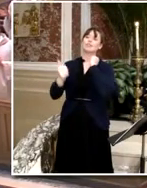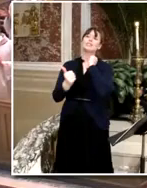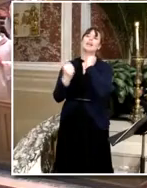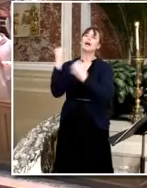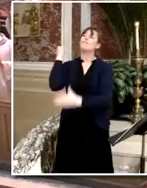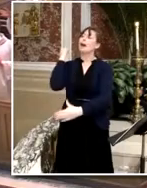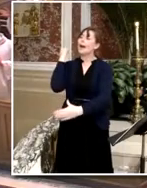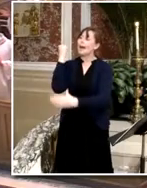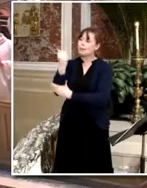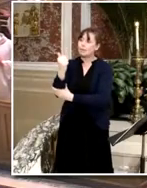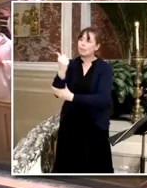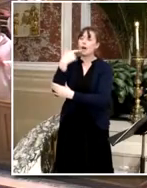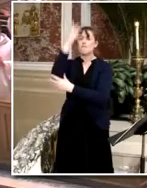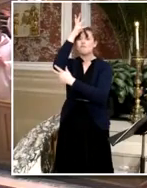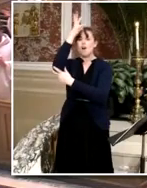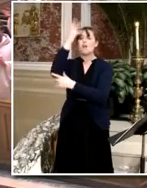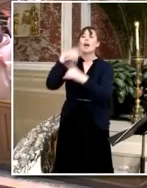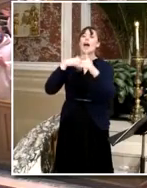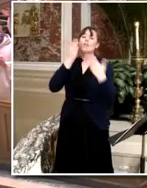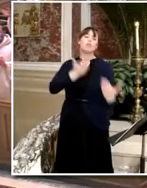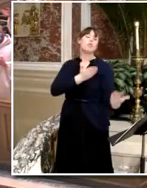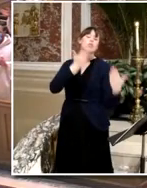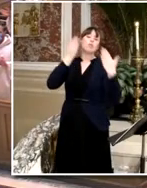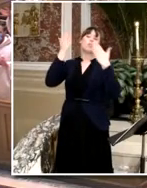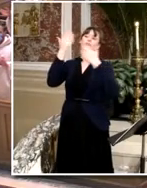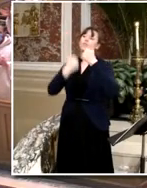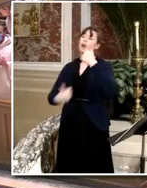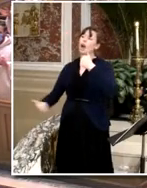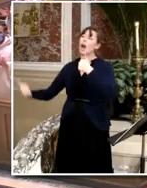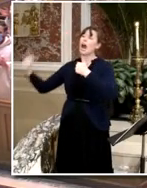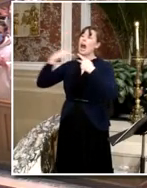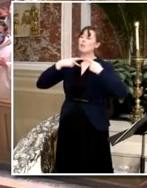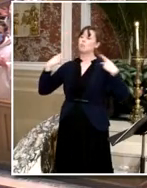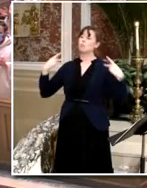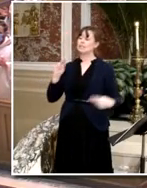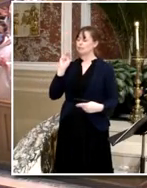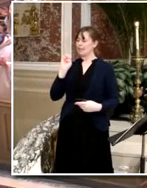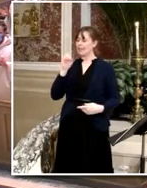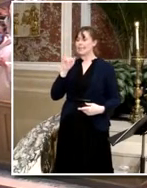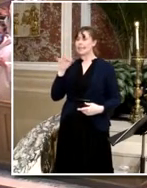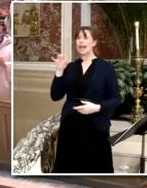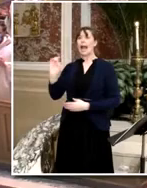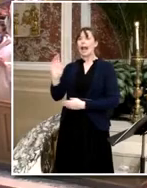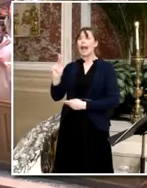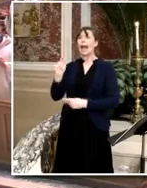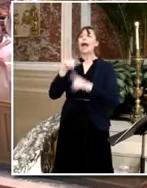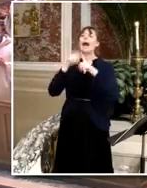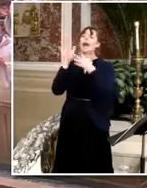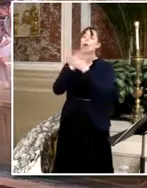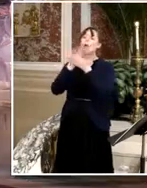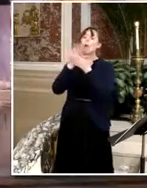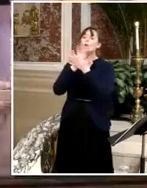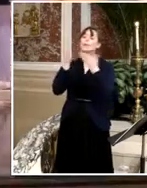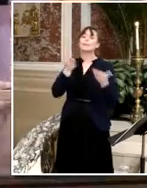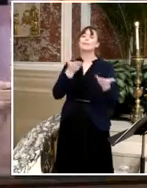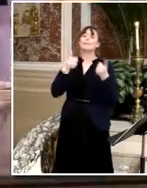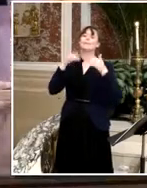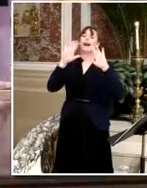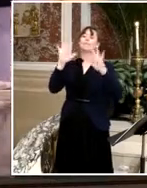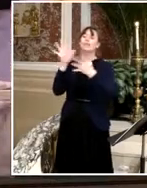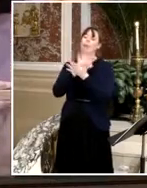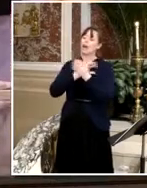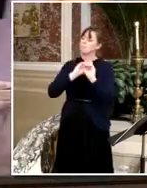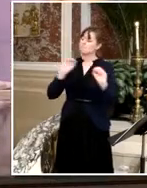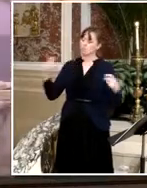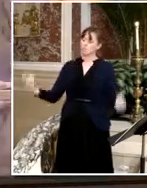in faith, and the offering of your high priest Melchizedek, a holy sacrifice, a spotless